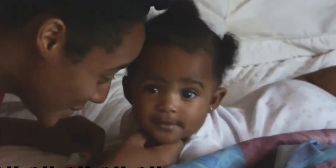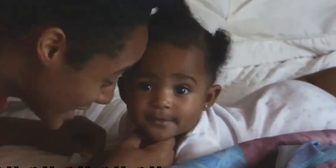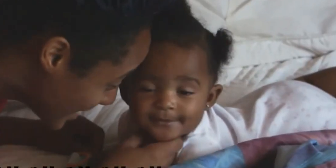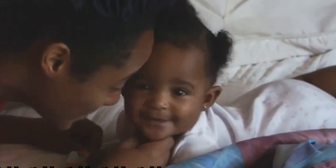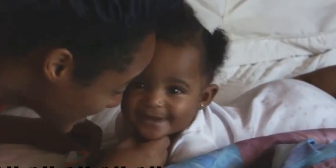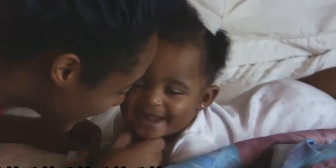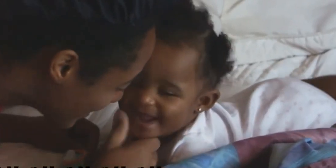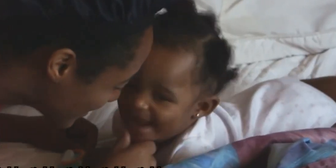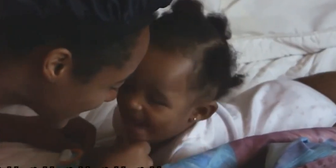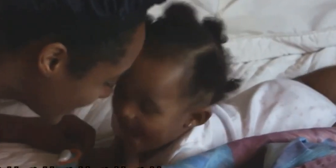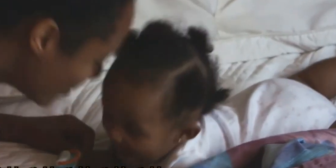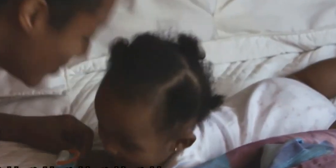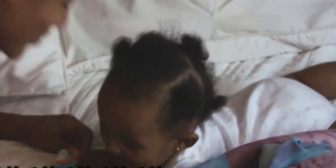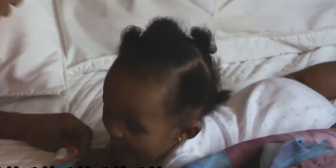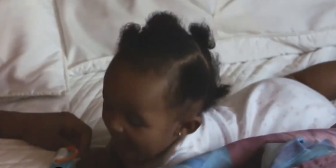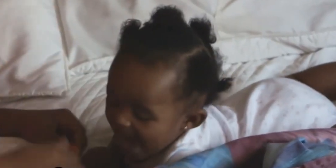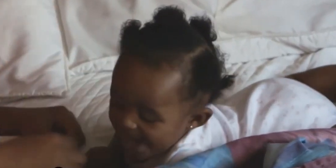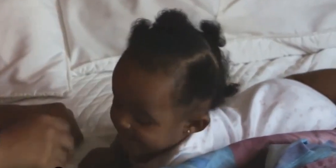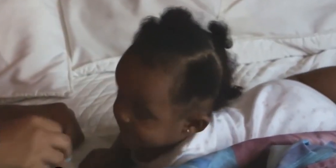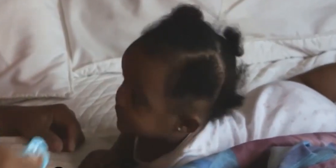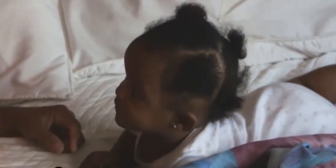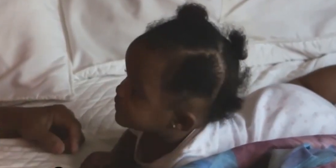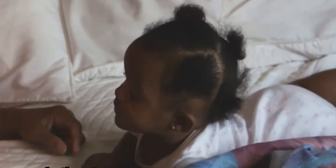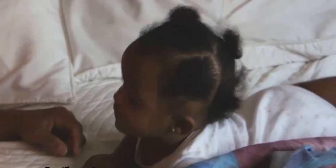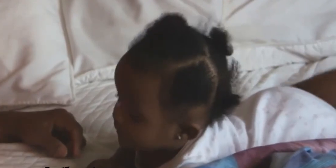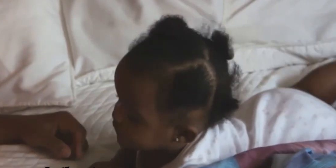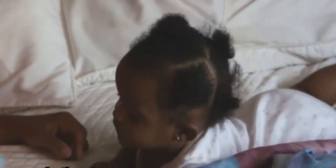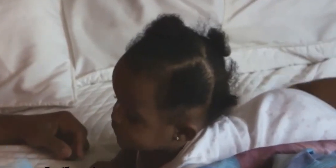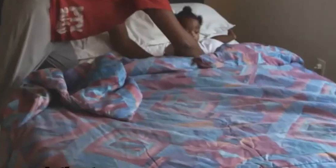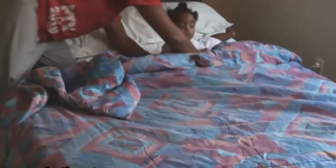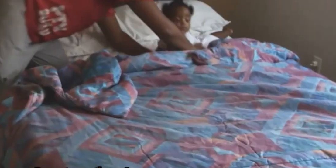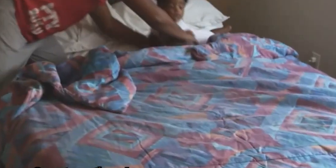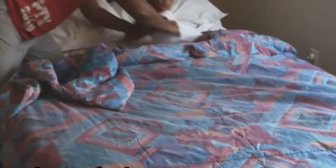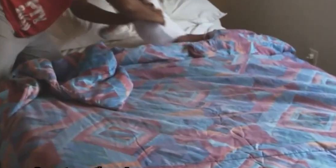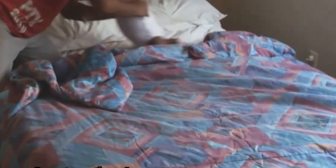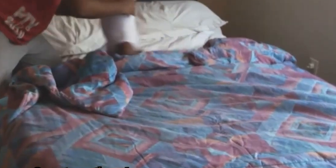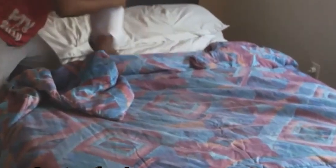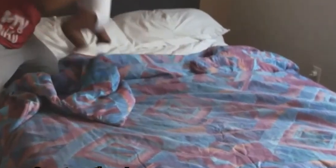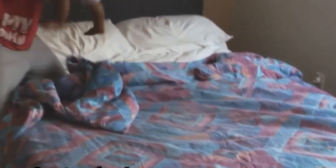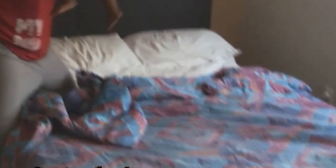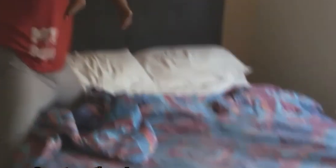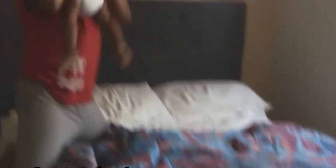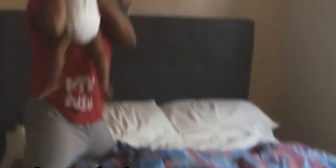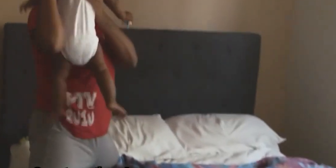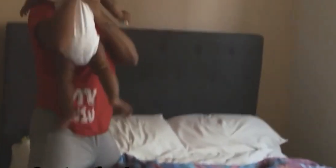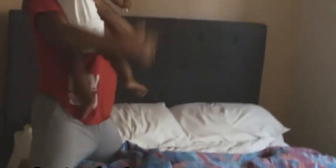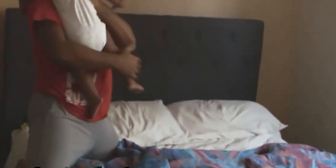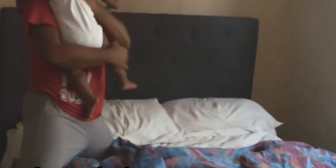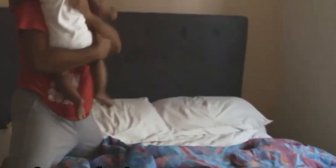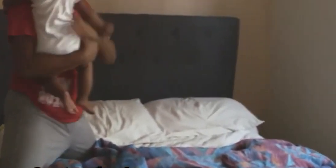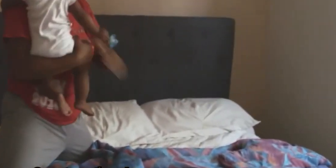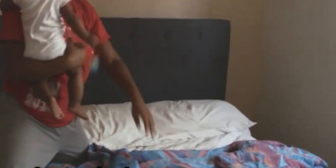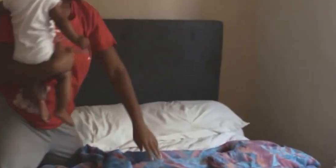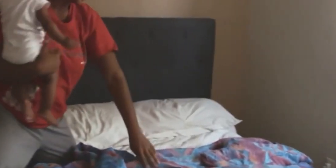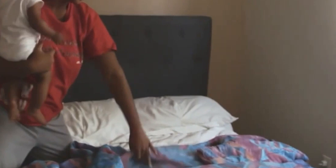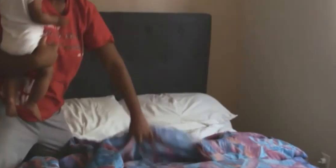Tiku, tiku, tiku, tiku, tiku. Come on. Let's get up. 1, 2,